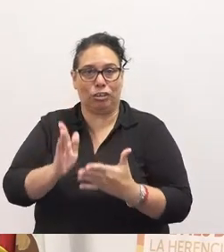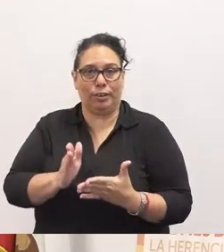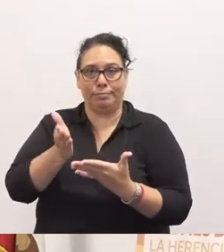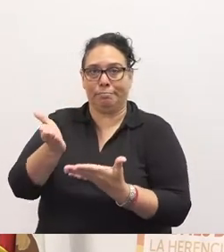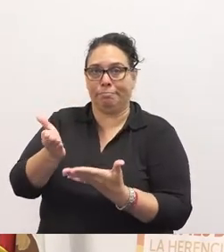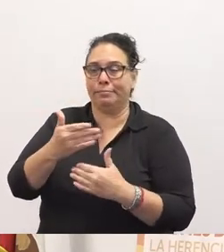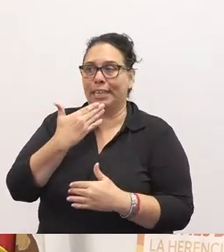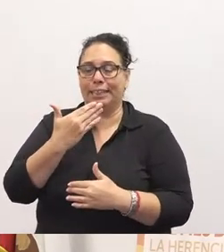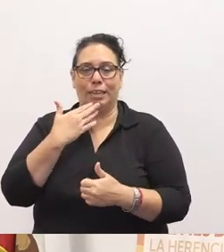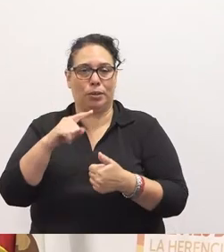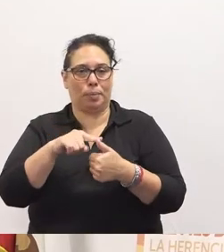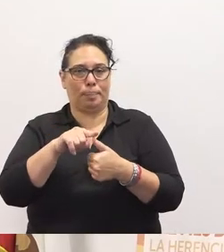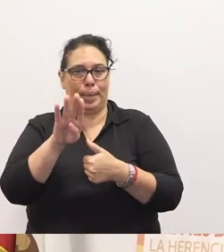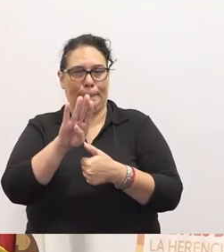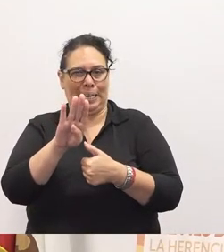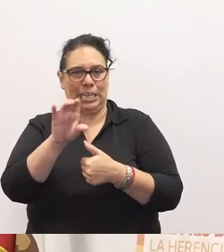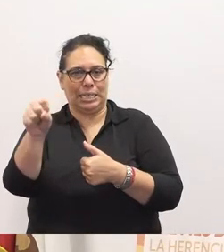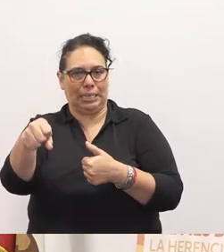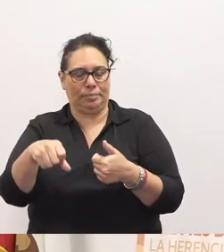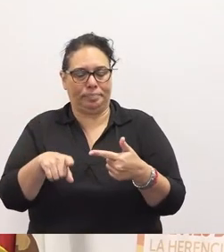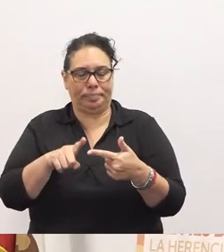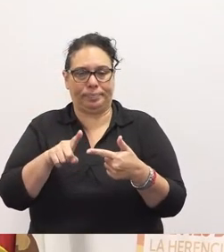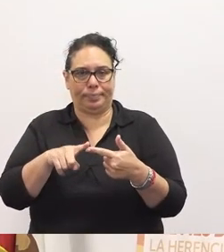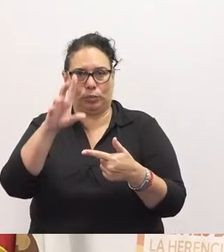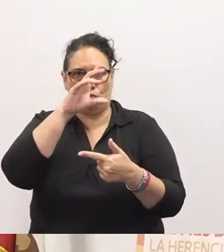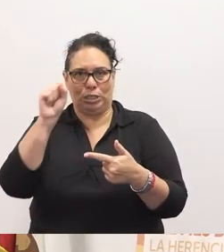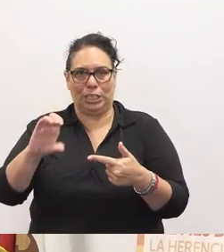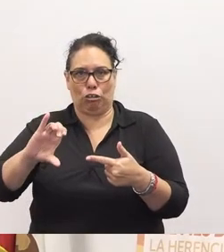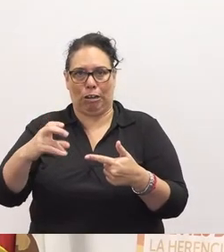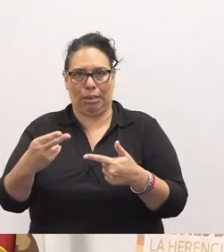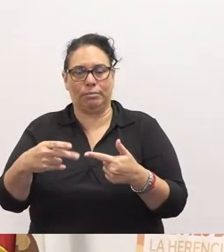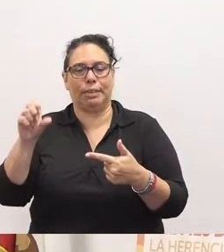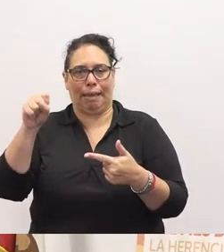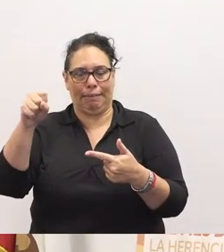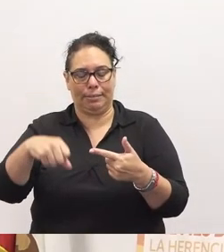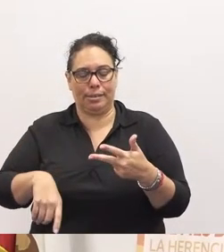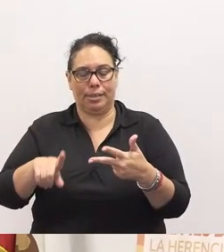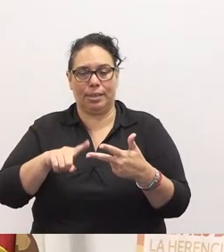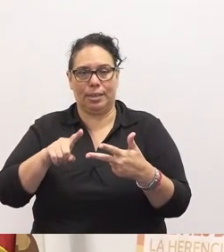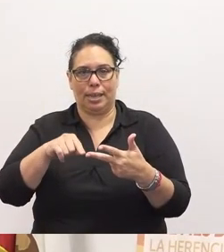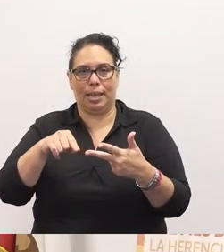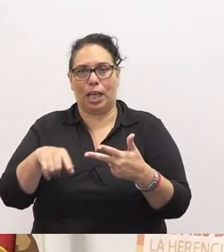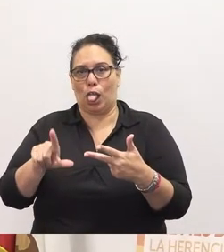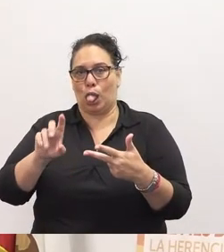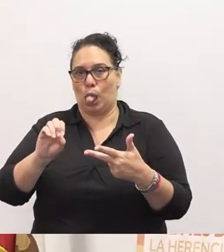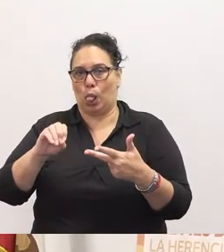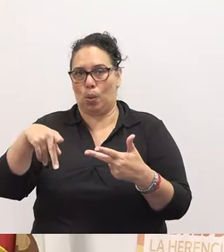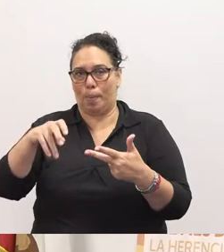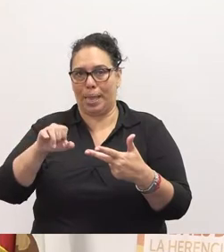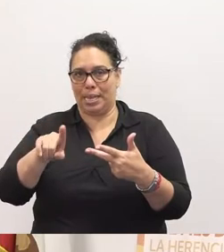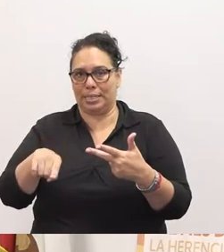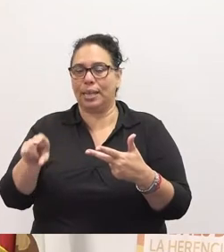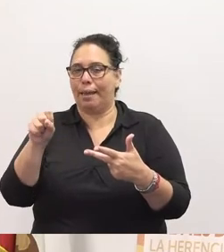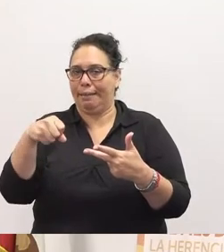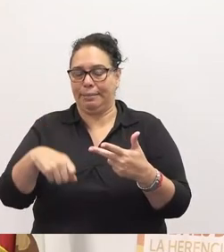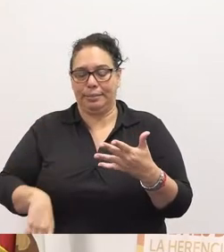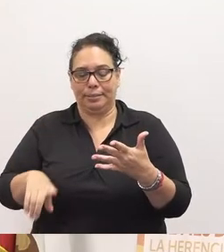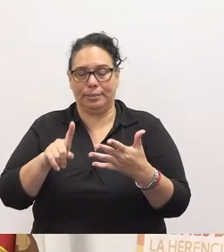you. Member Benitez? Aye. President Craighead? Aye. Member Lopez?